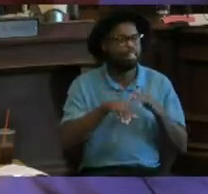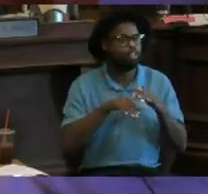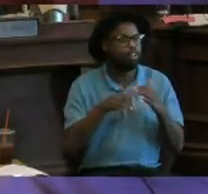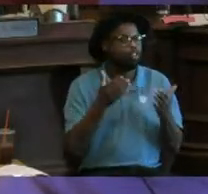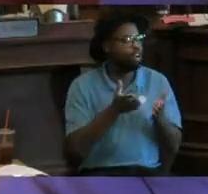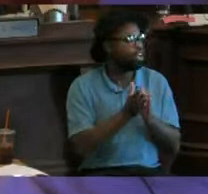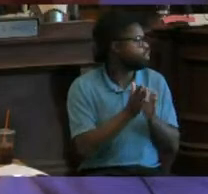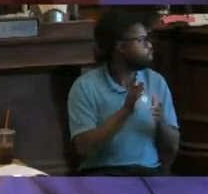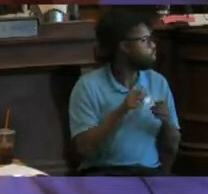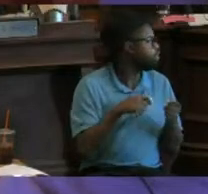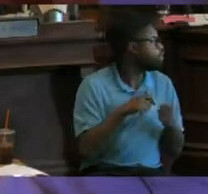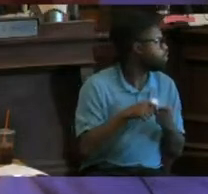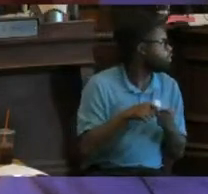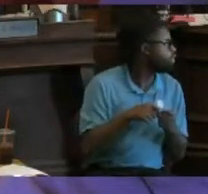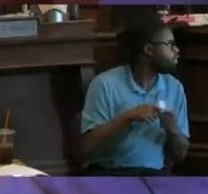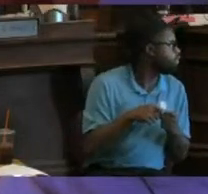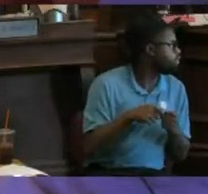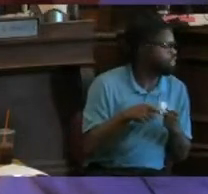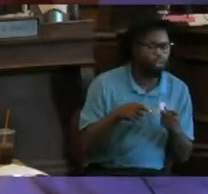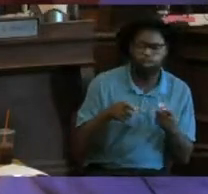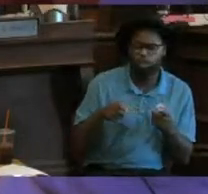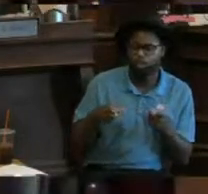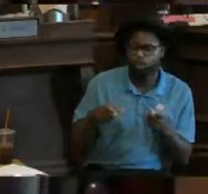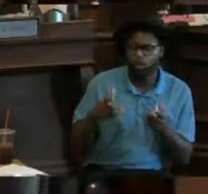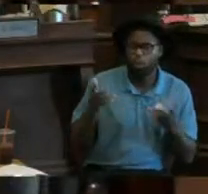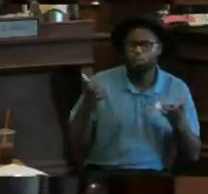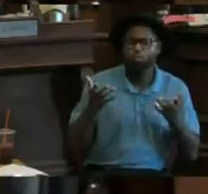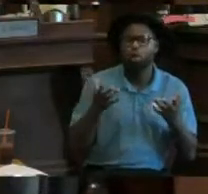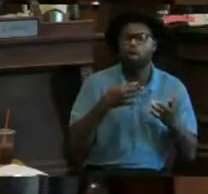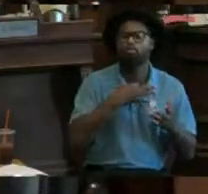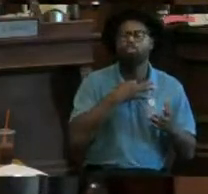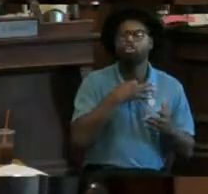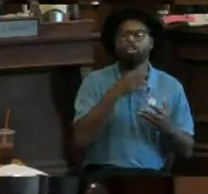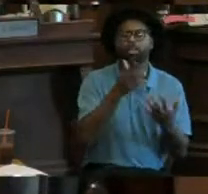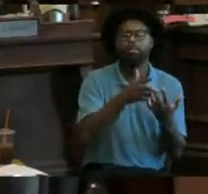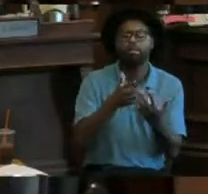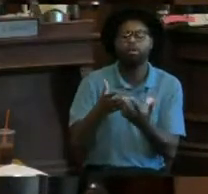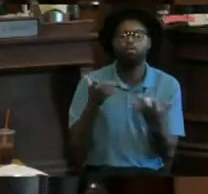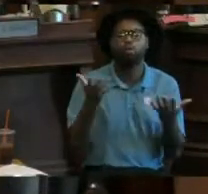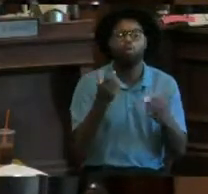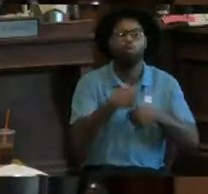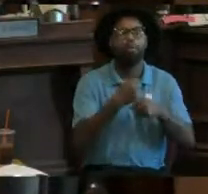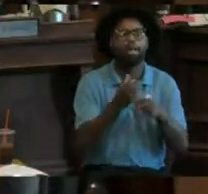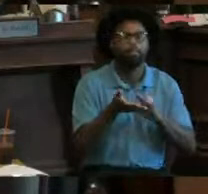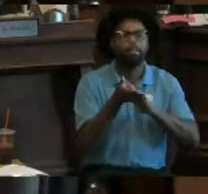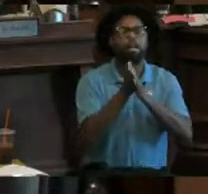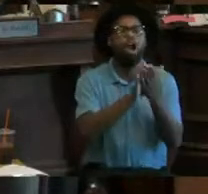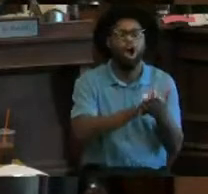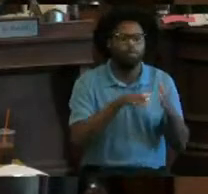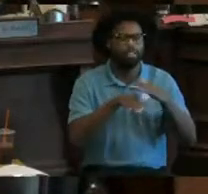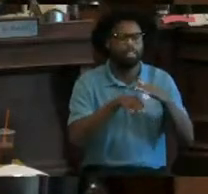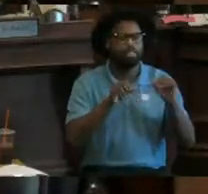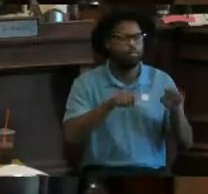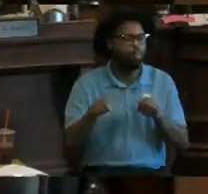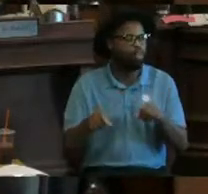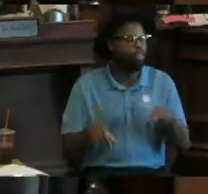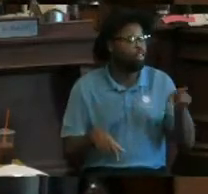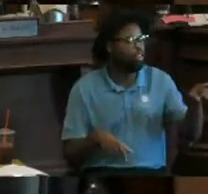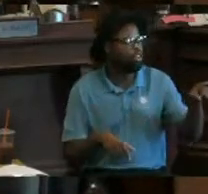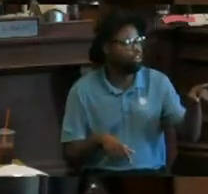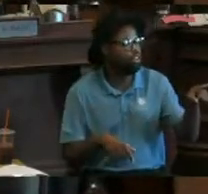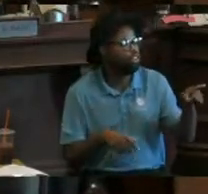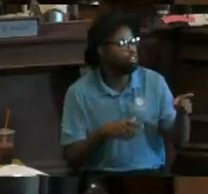specifically? The amenities, like, you know, what would make it accessible, you know? So you're asking about